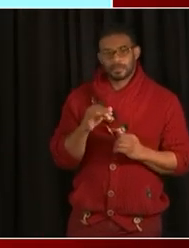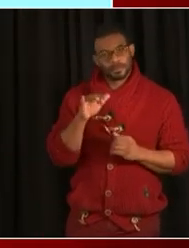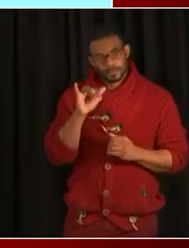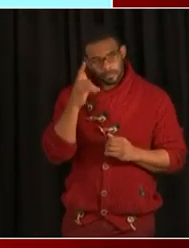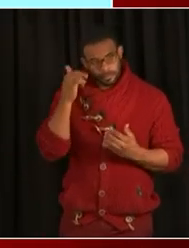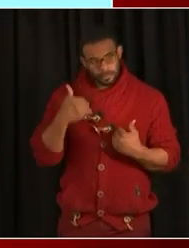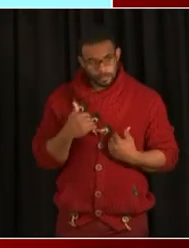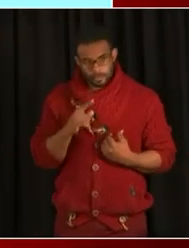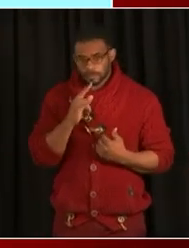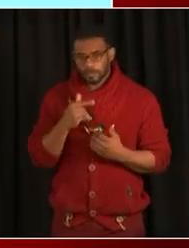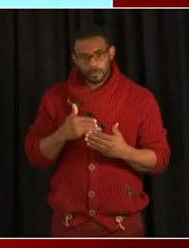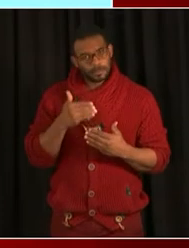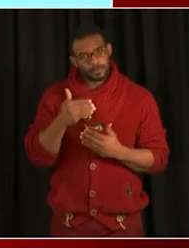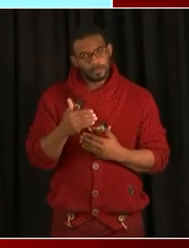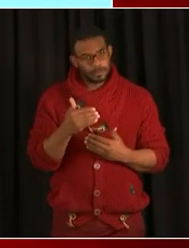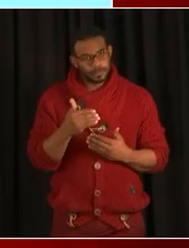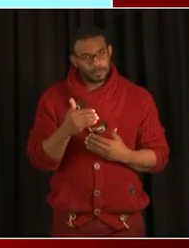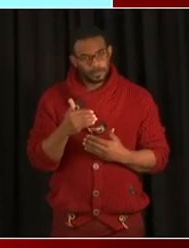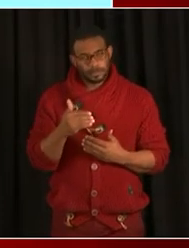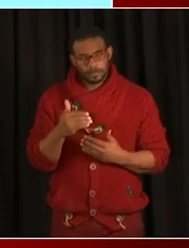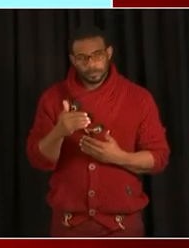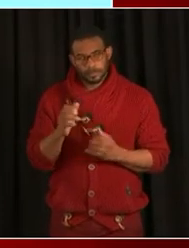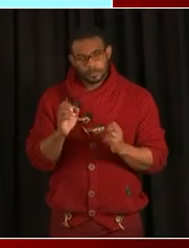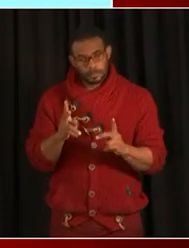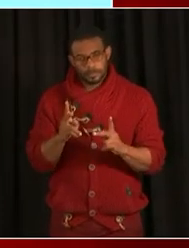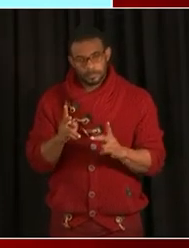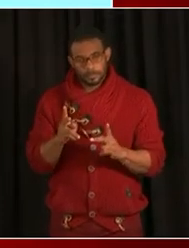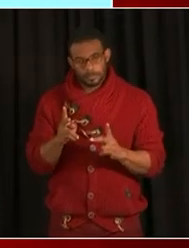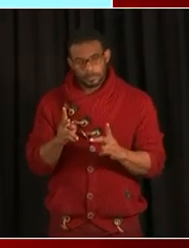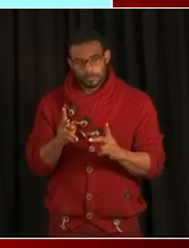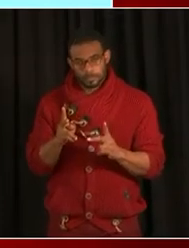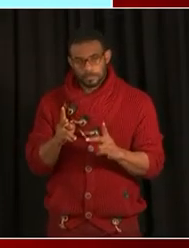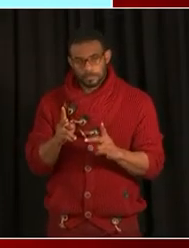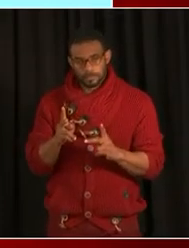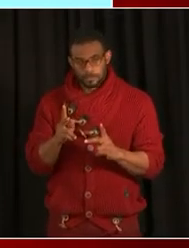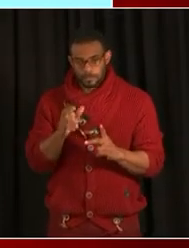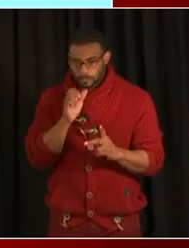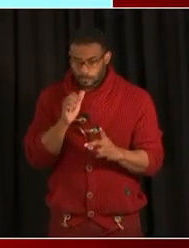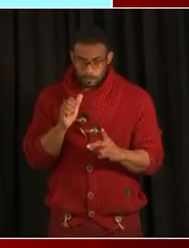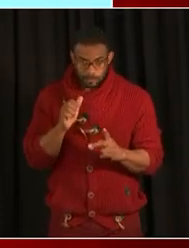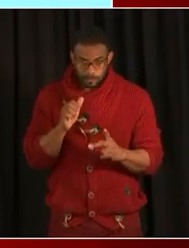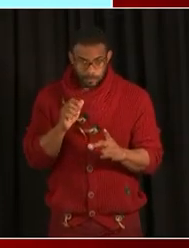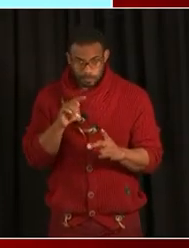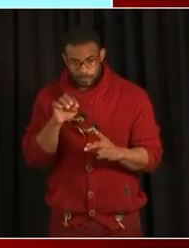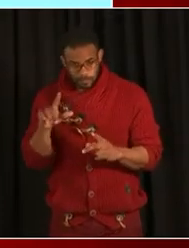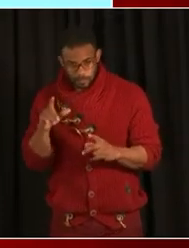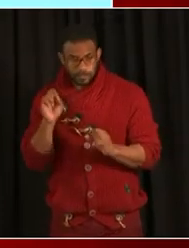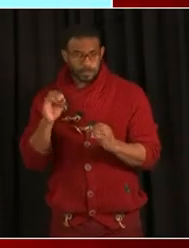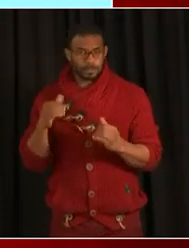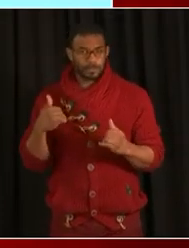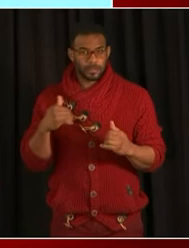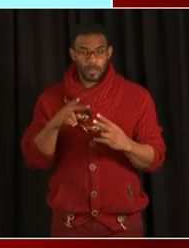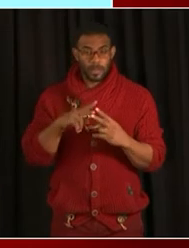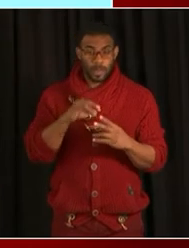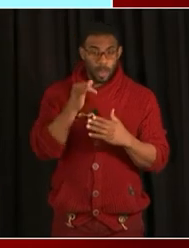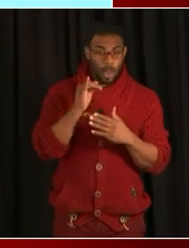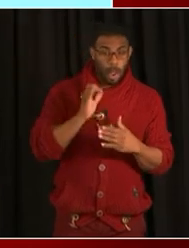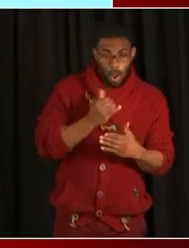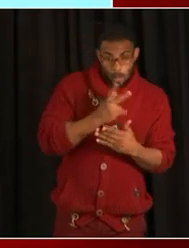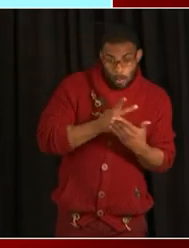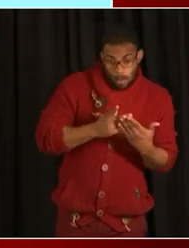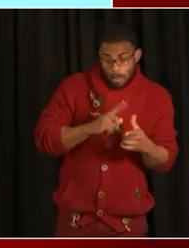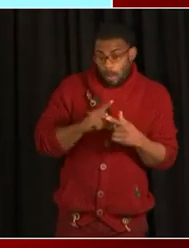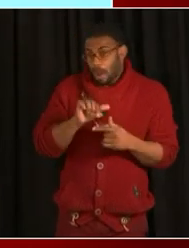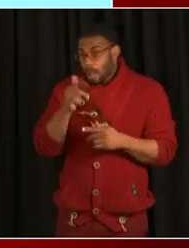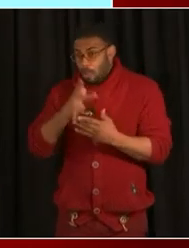And that, for me, is the next opportunity. And if not us, who? So whether it's our